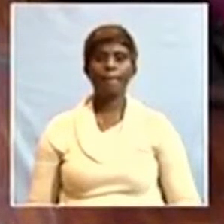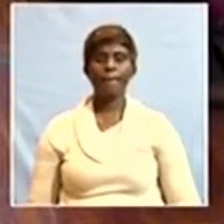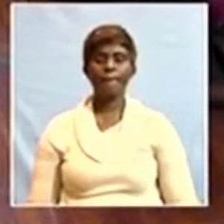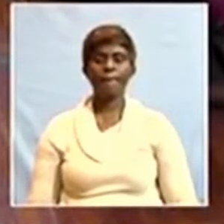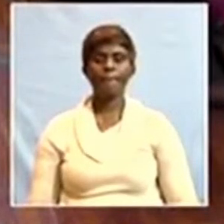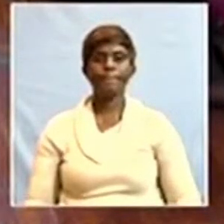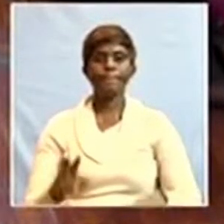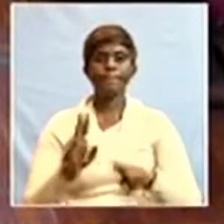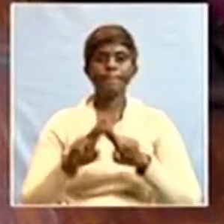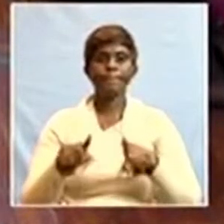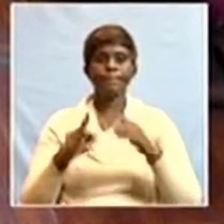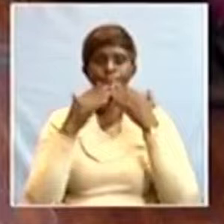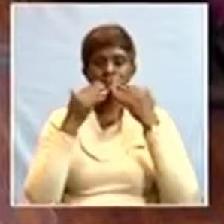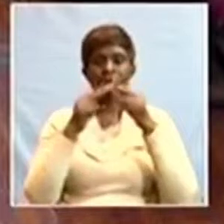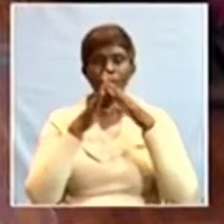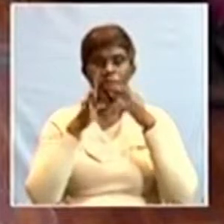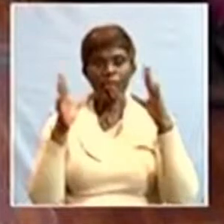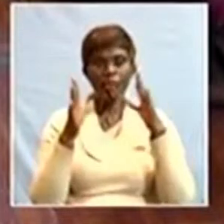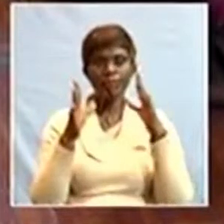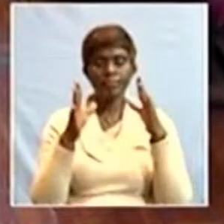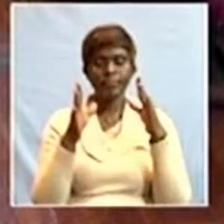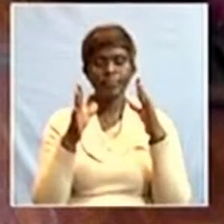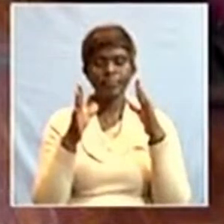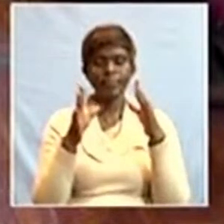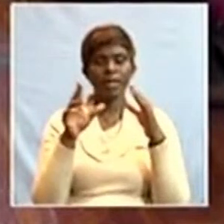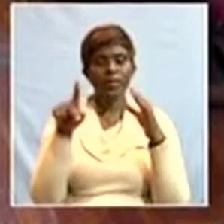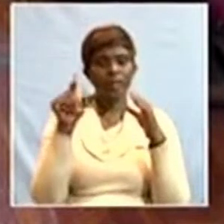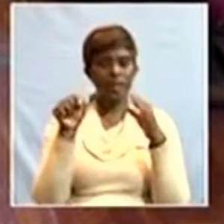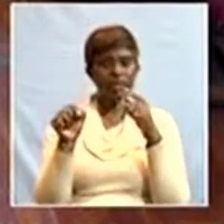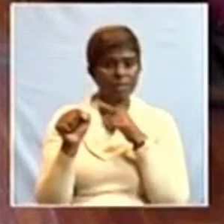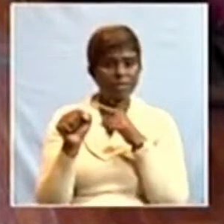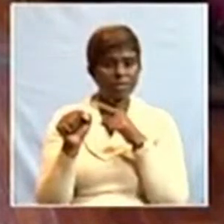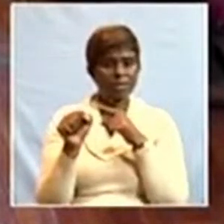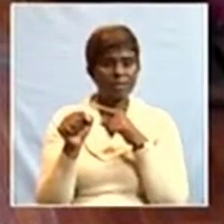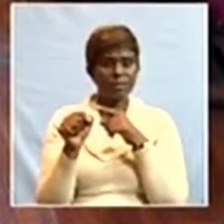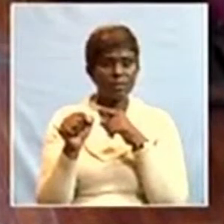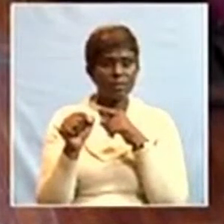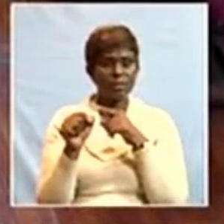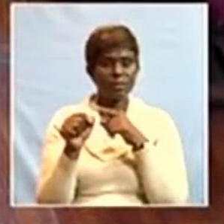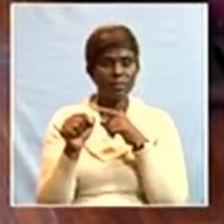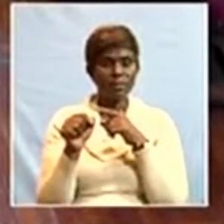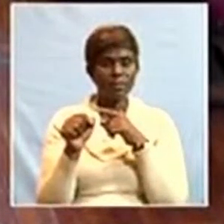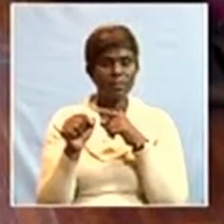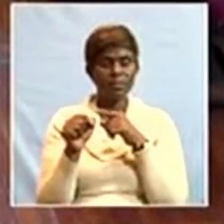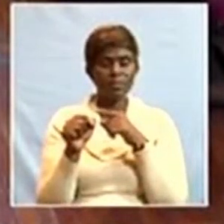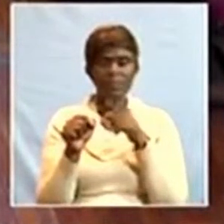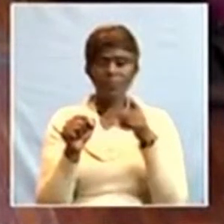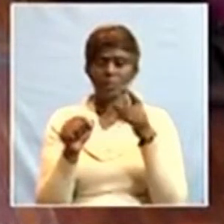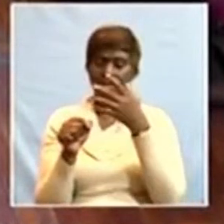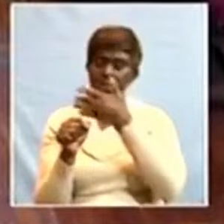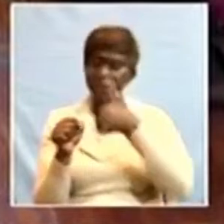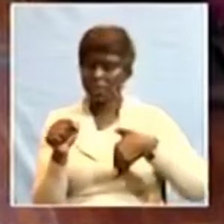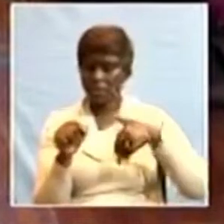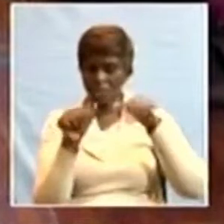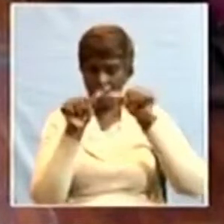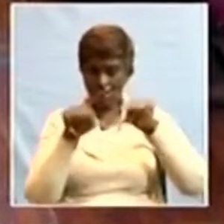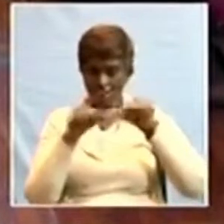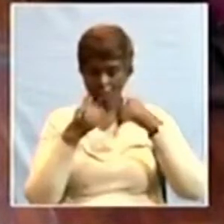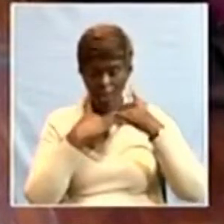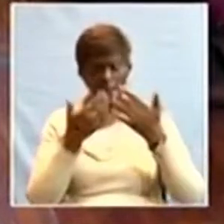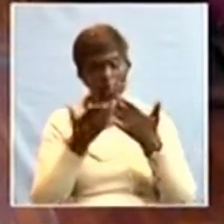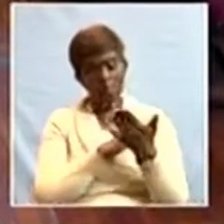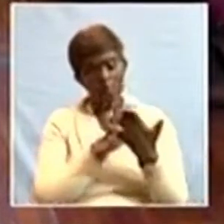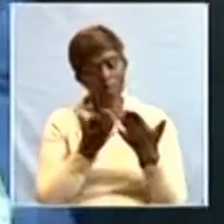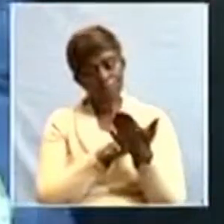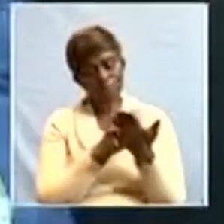Chair, thank you very much. Apologies, I was attending. I think through you to the PS, I think the officers must take audit serious. I've quickly